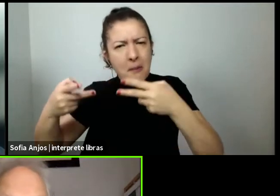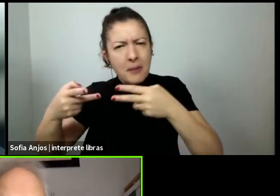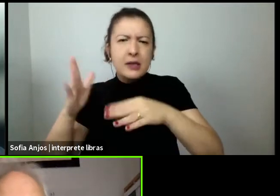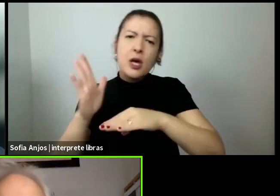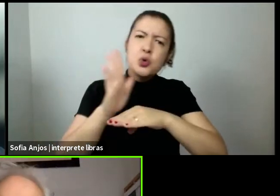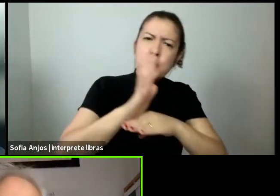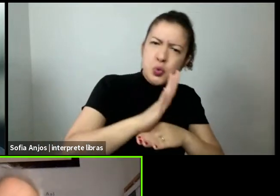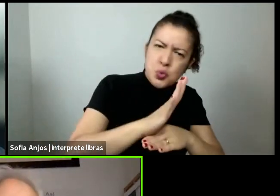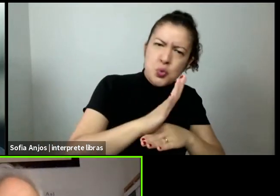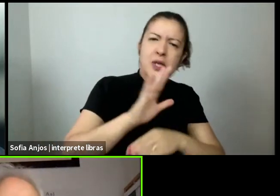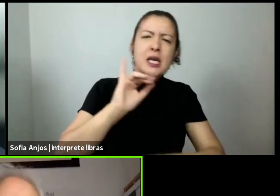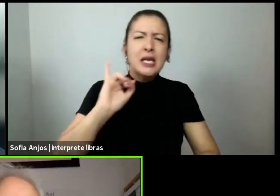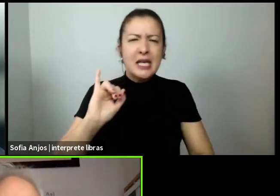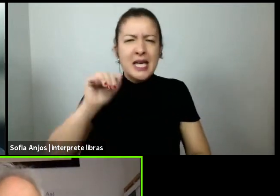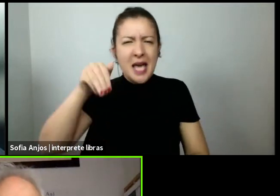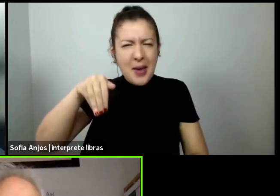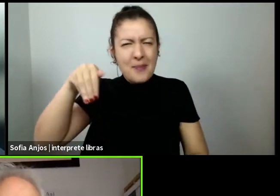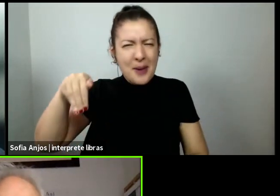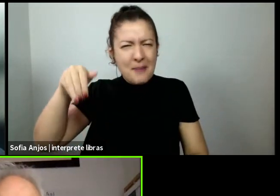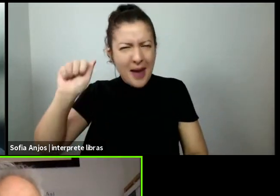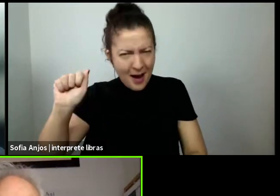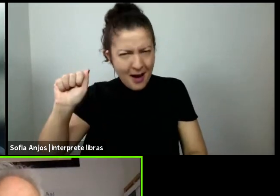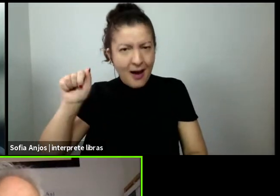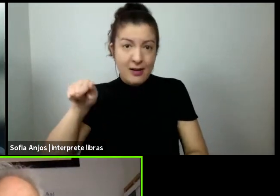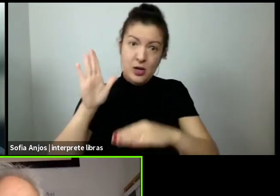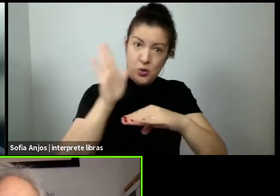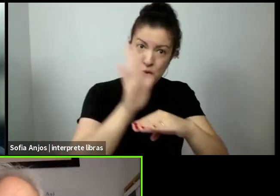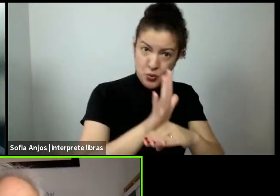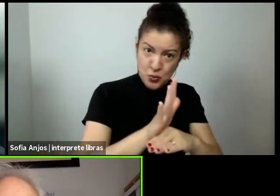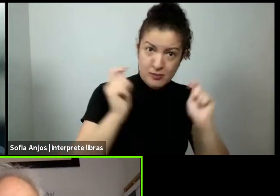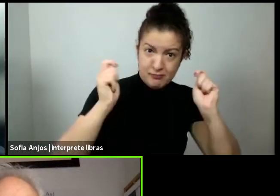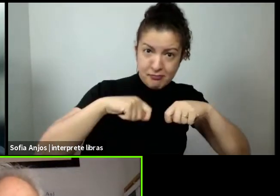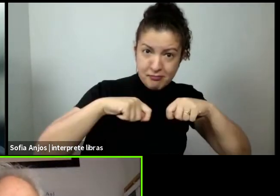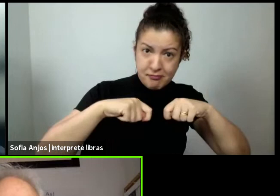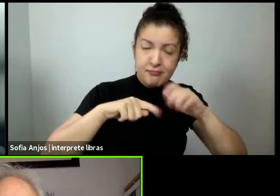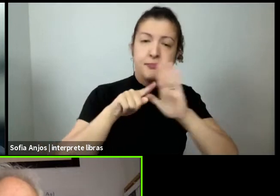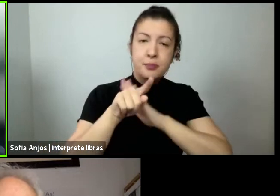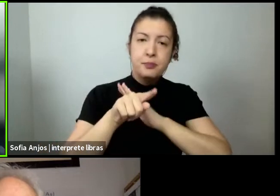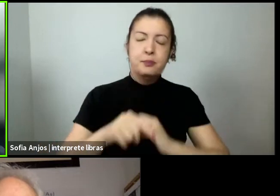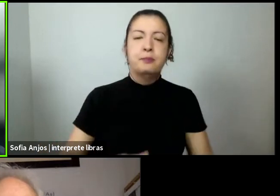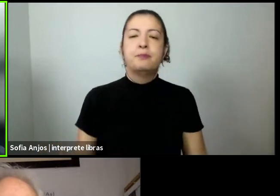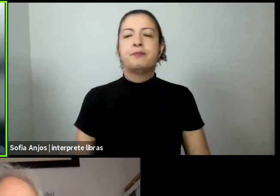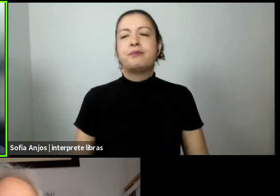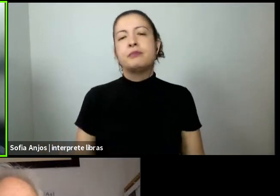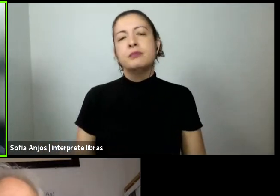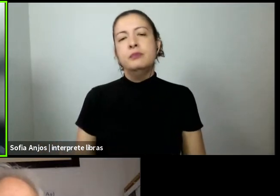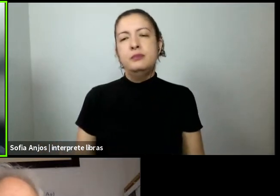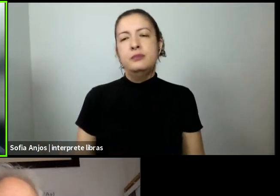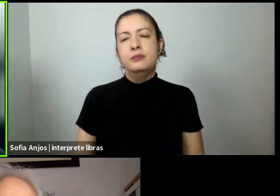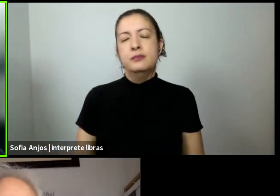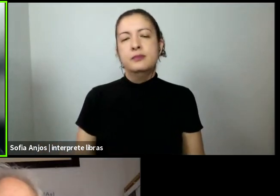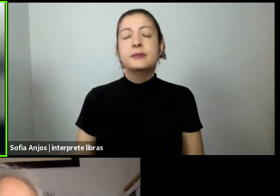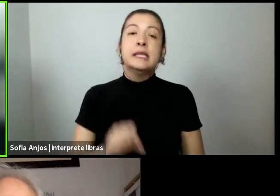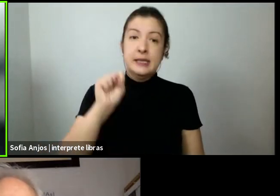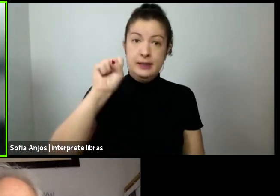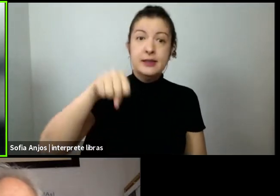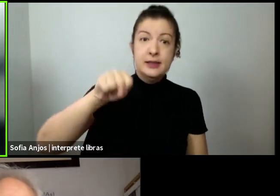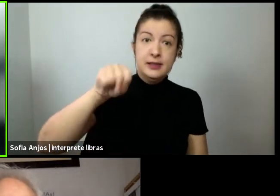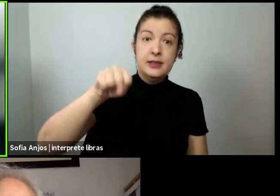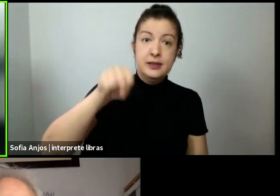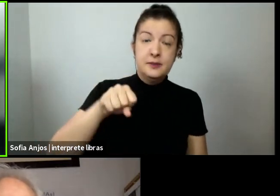Yes, and we're seeing that already that IMAs are helping with the